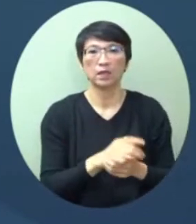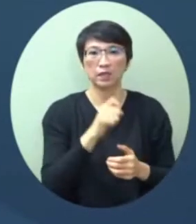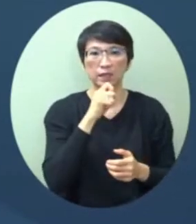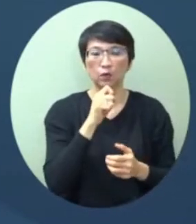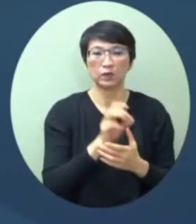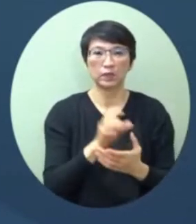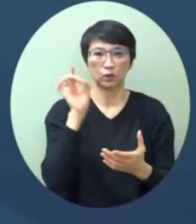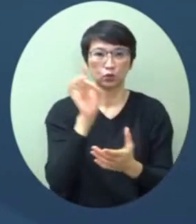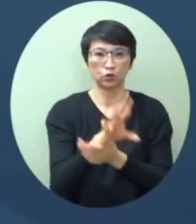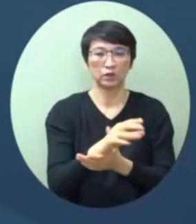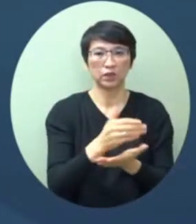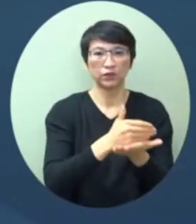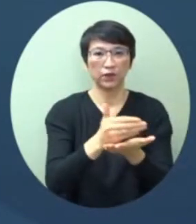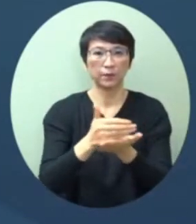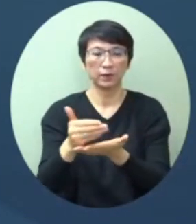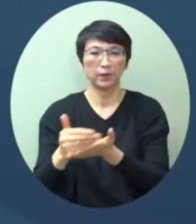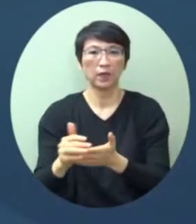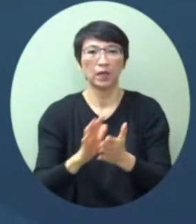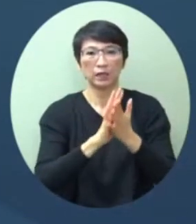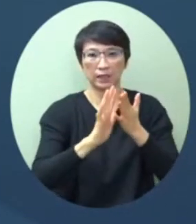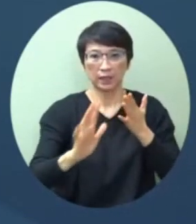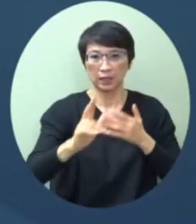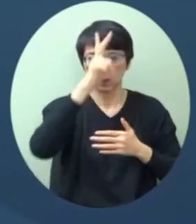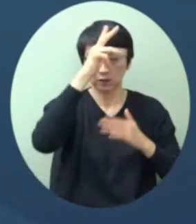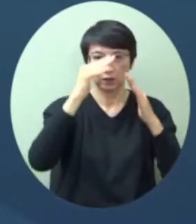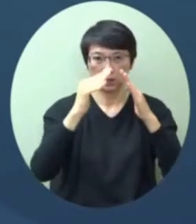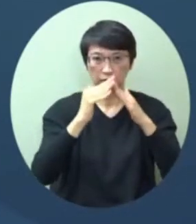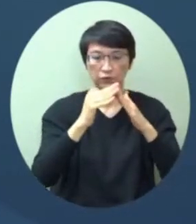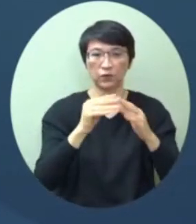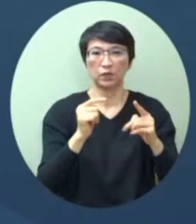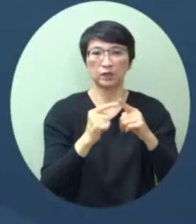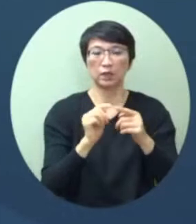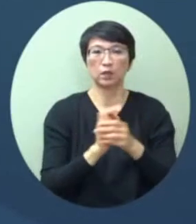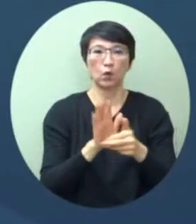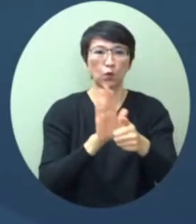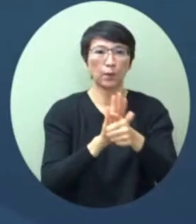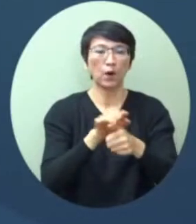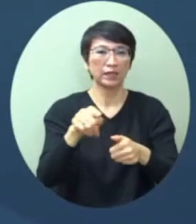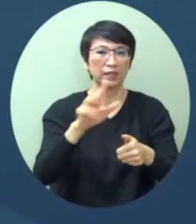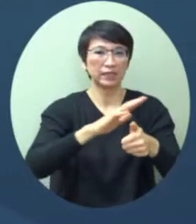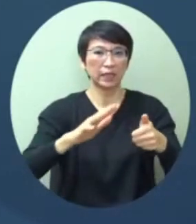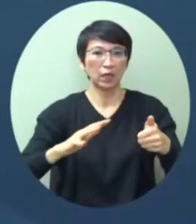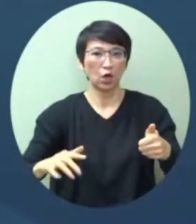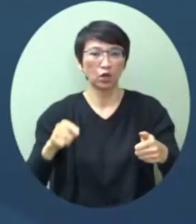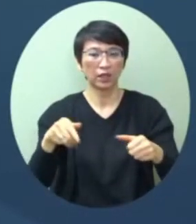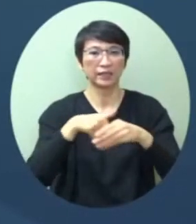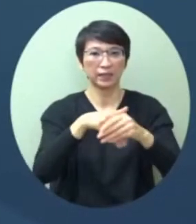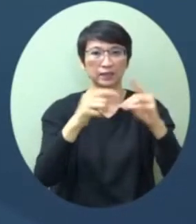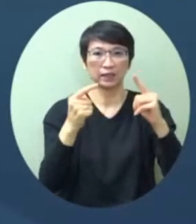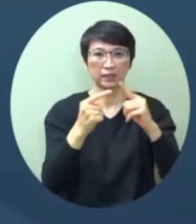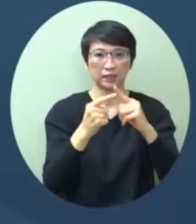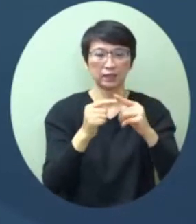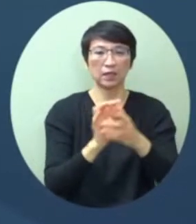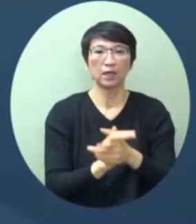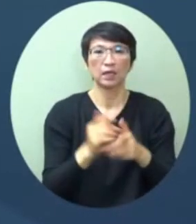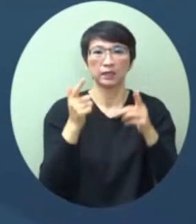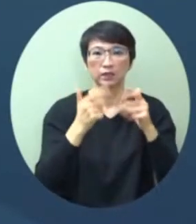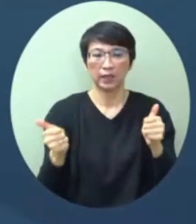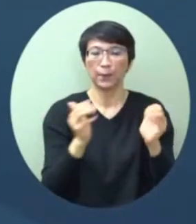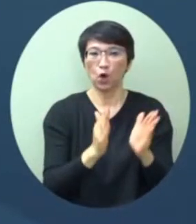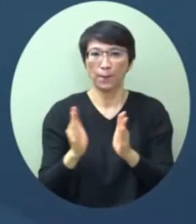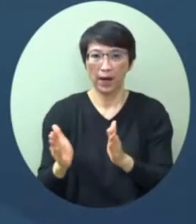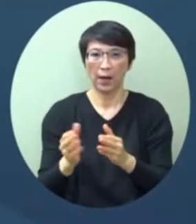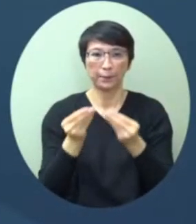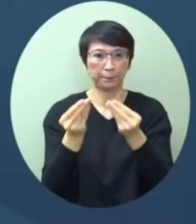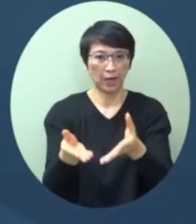these cases have been allocated to people on the PRH